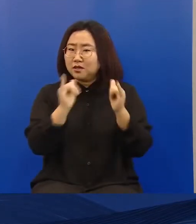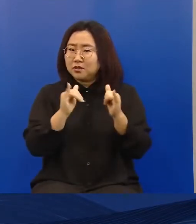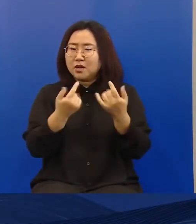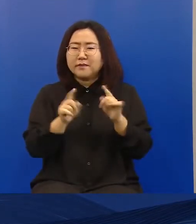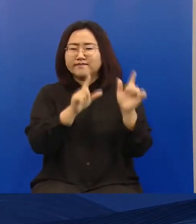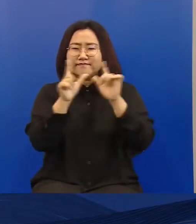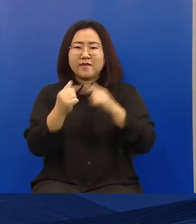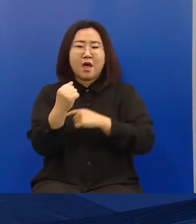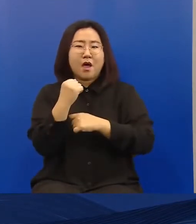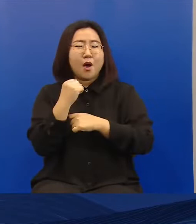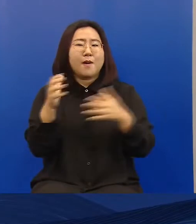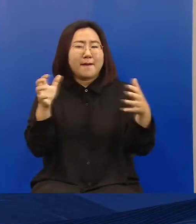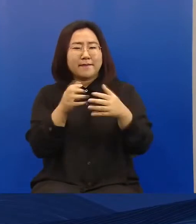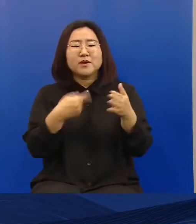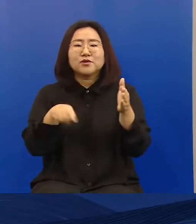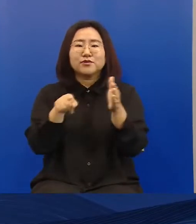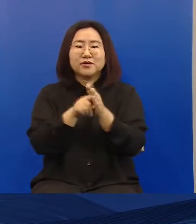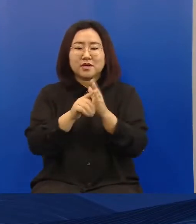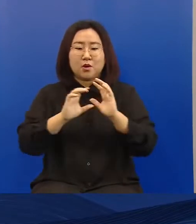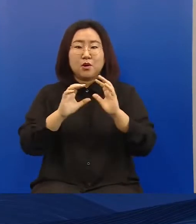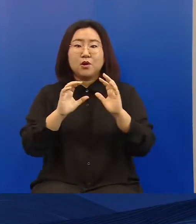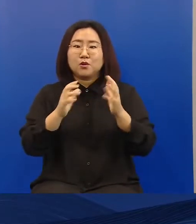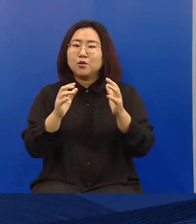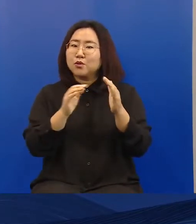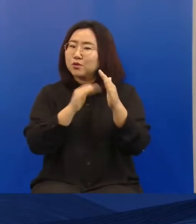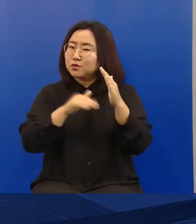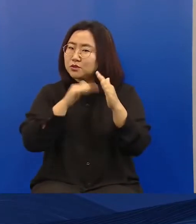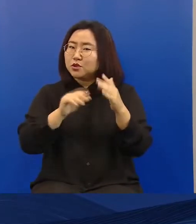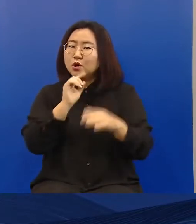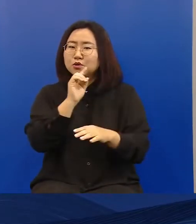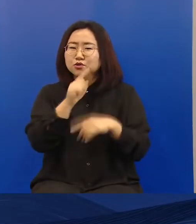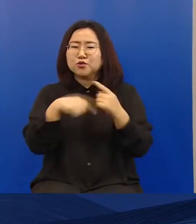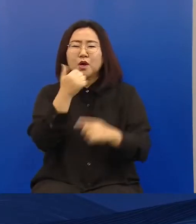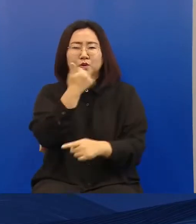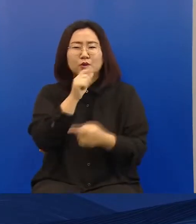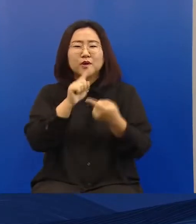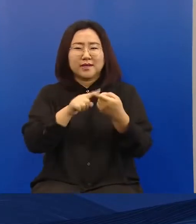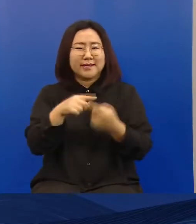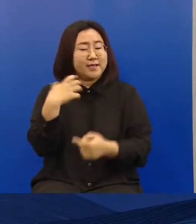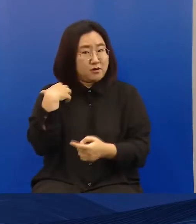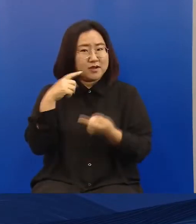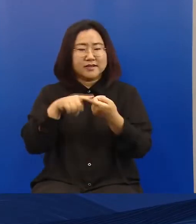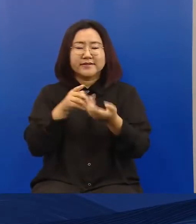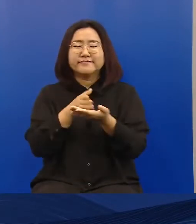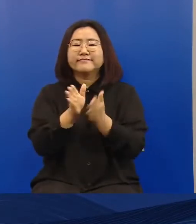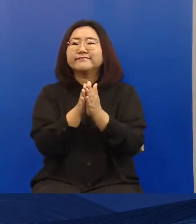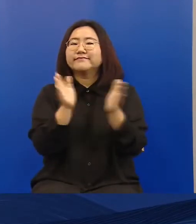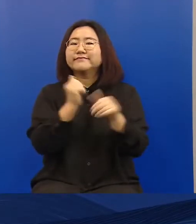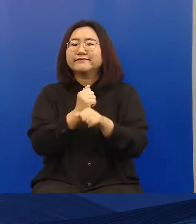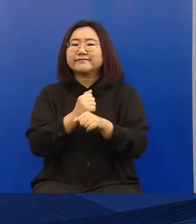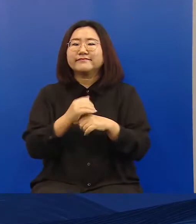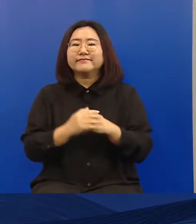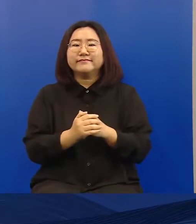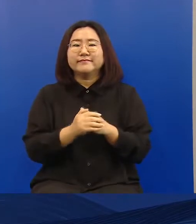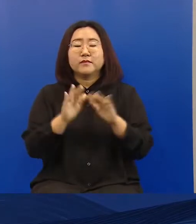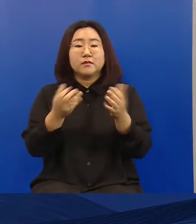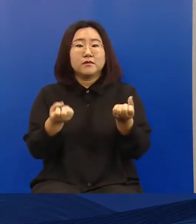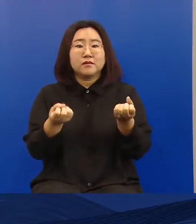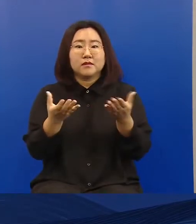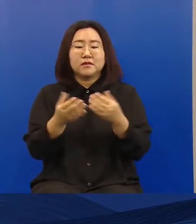Now let us begin our session, the task and role of public sign language interpretation for the human coexistence and cooperation.